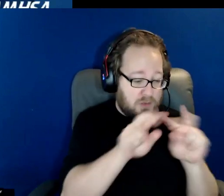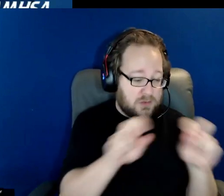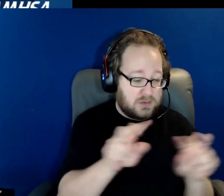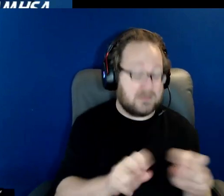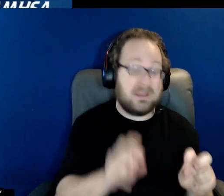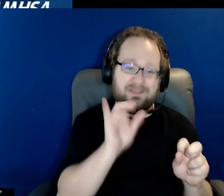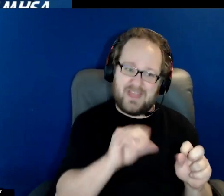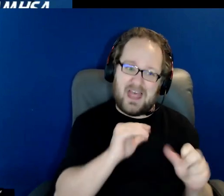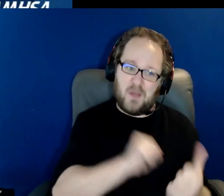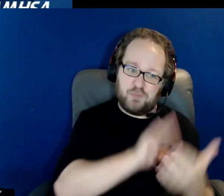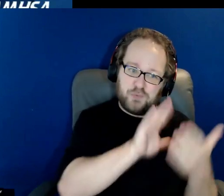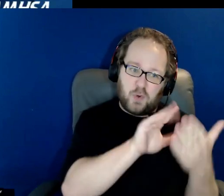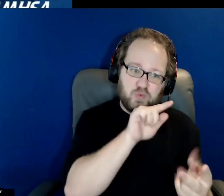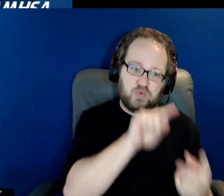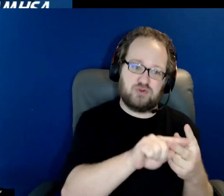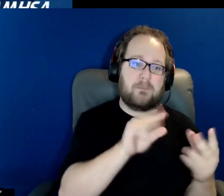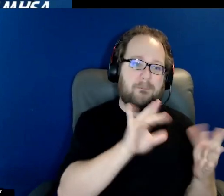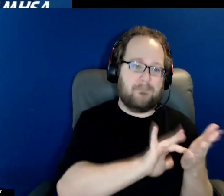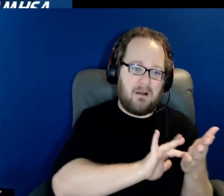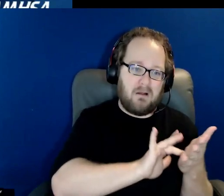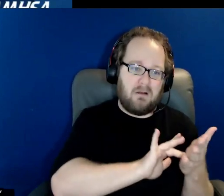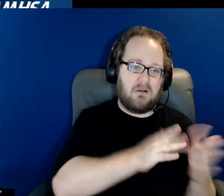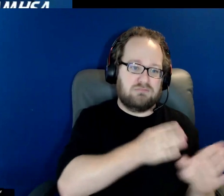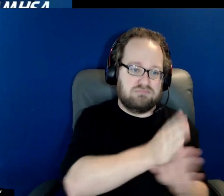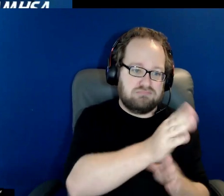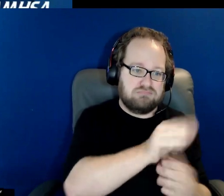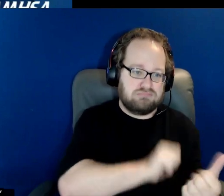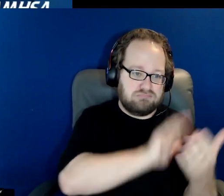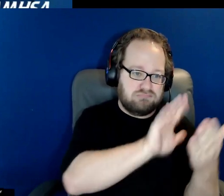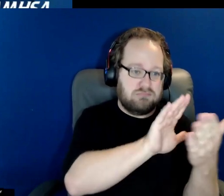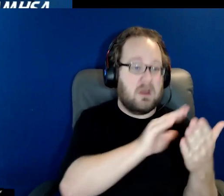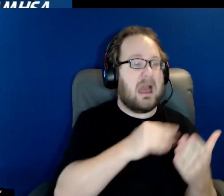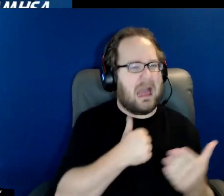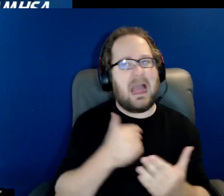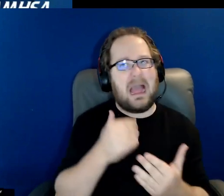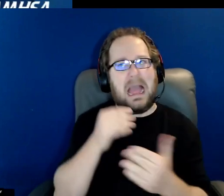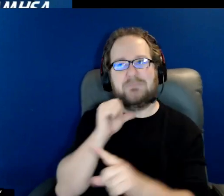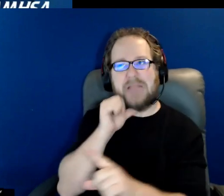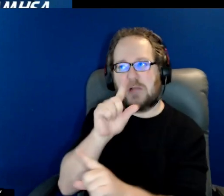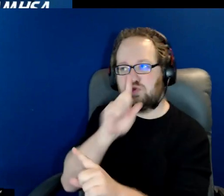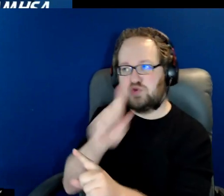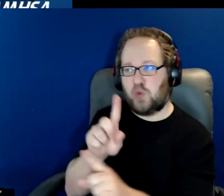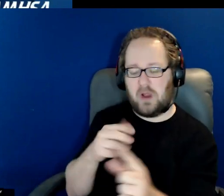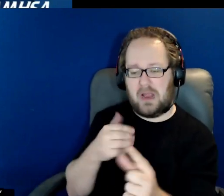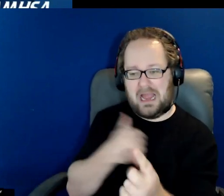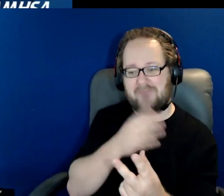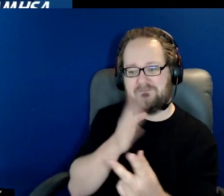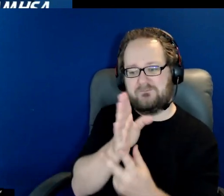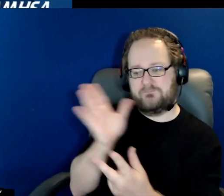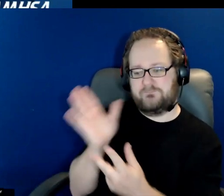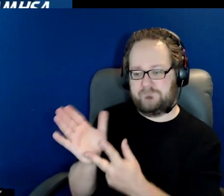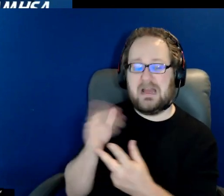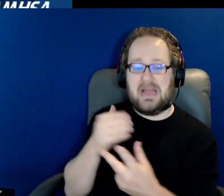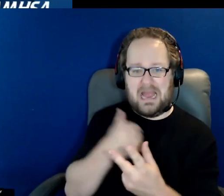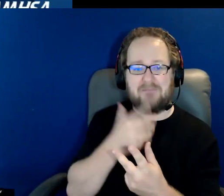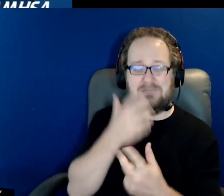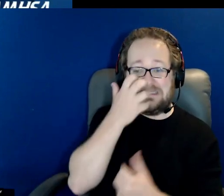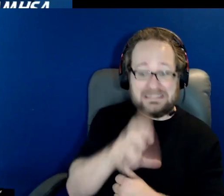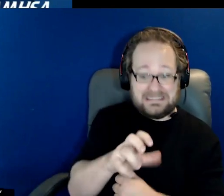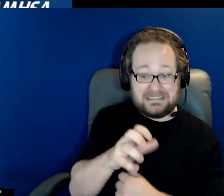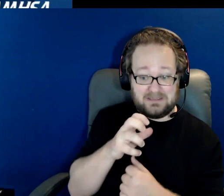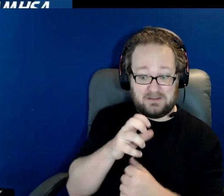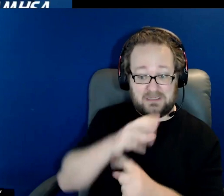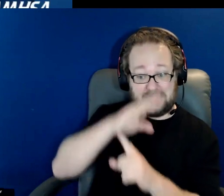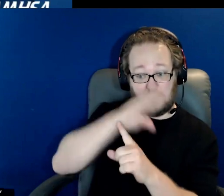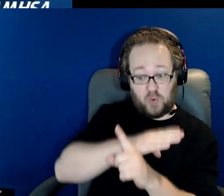now. I had an extreme heat exposure. There were some effects. I went to a cooling center. I got some interventions. I brought my body